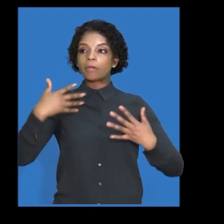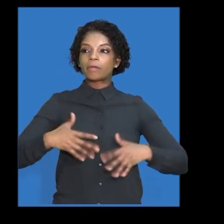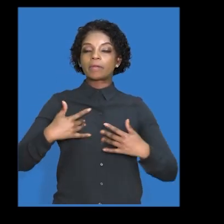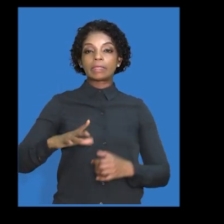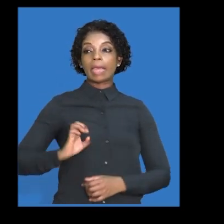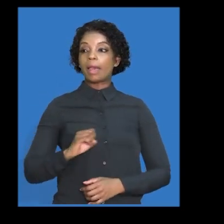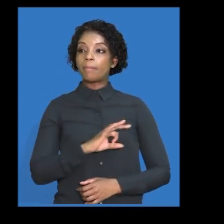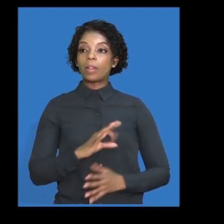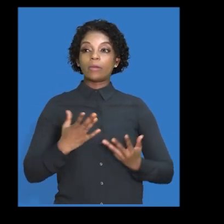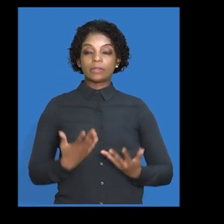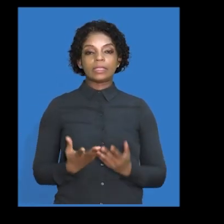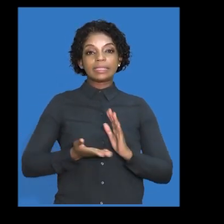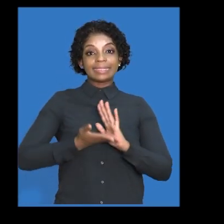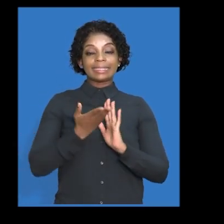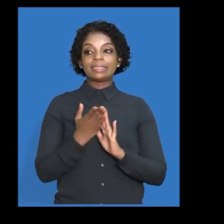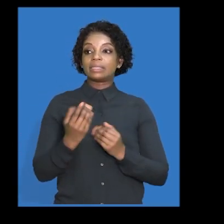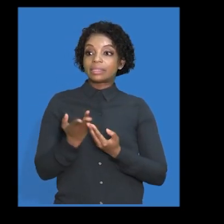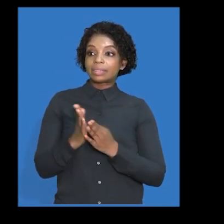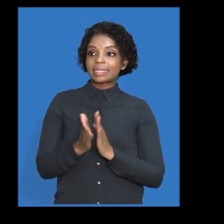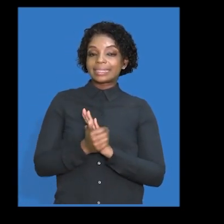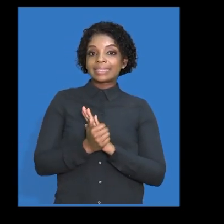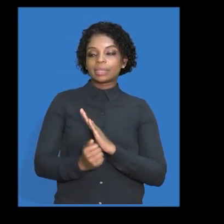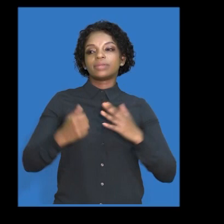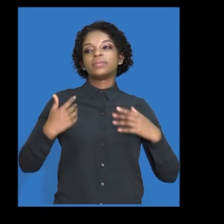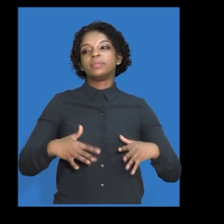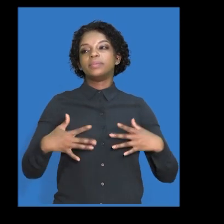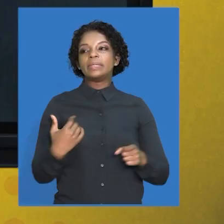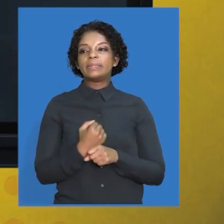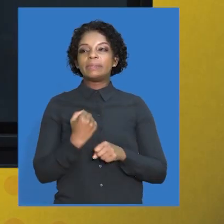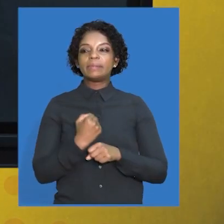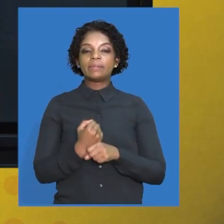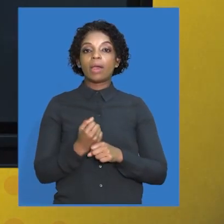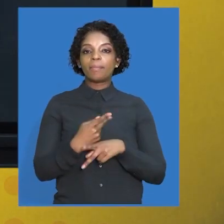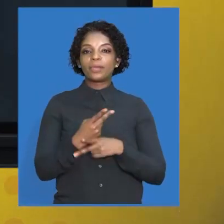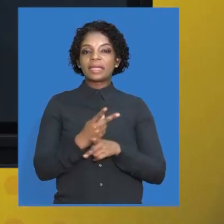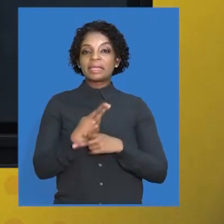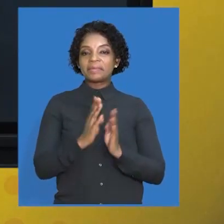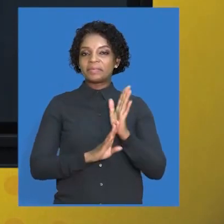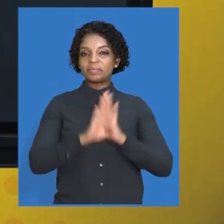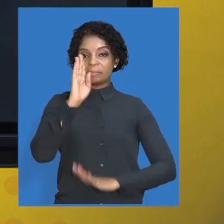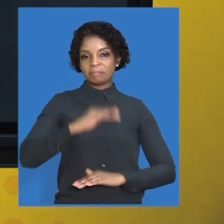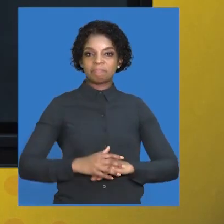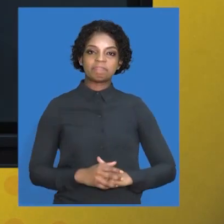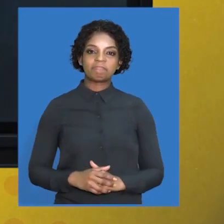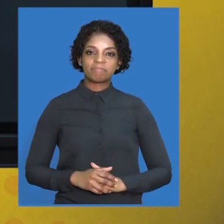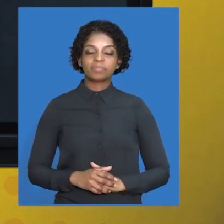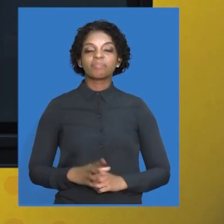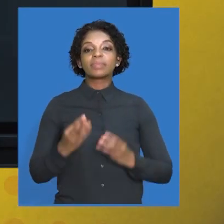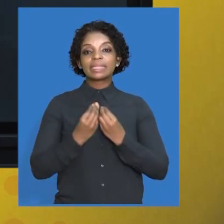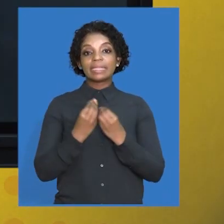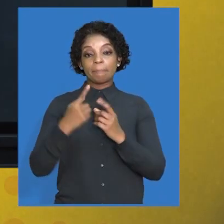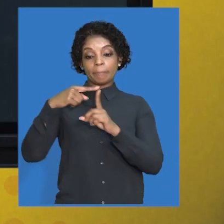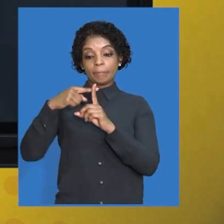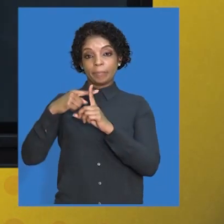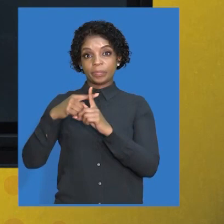which could increase their productivity. All right, so all businesses want to be a part of something positive, and so